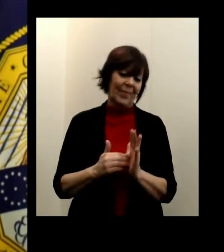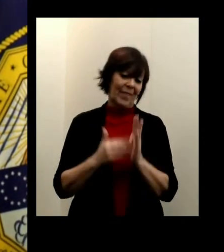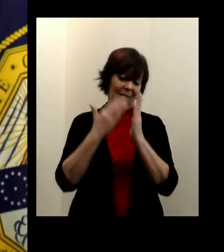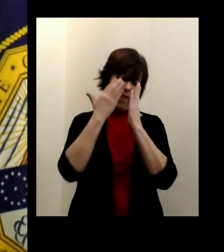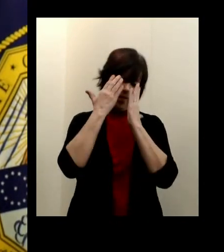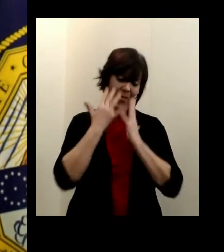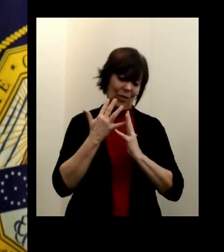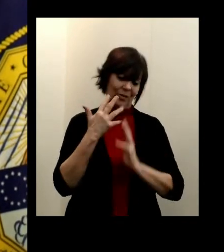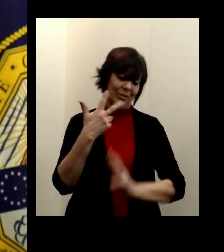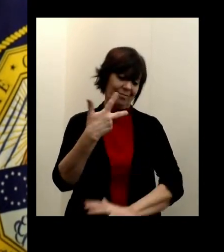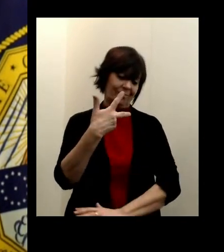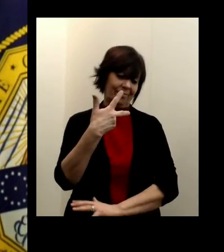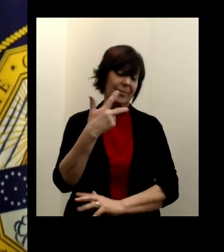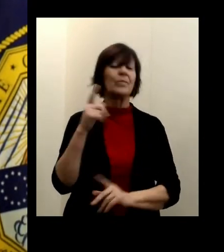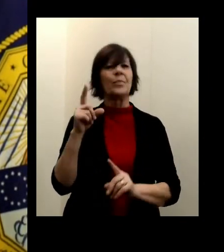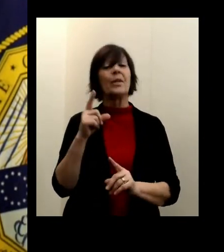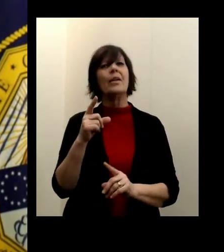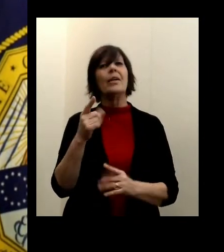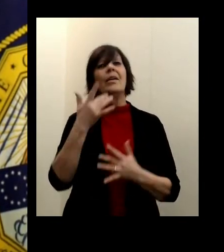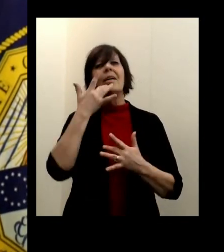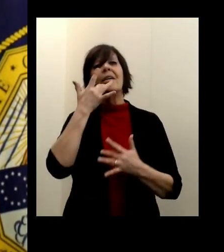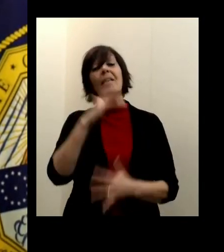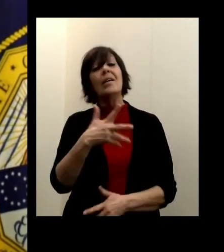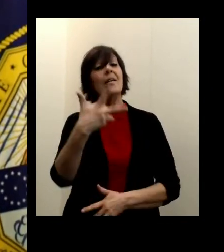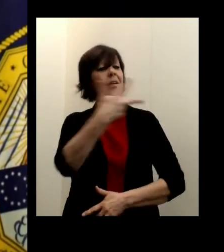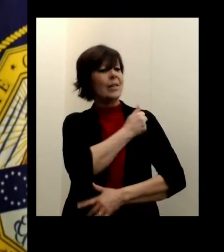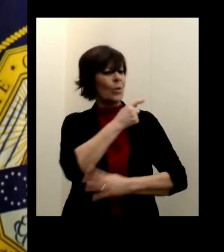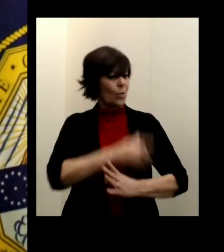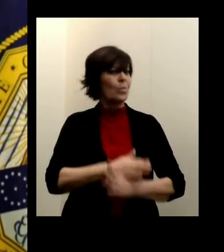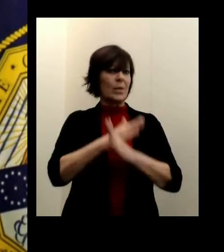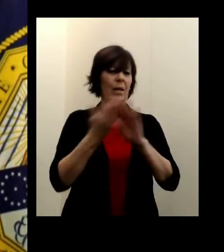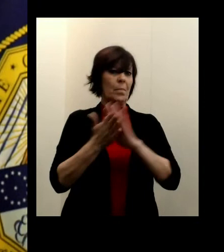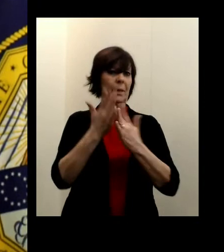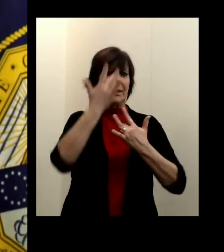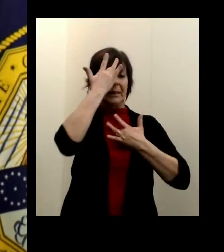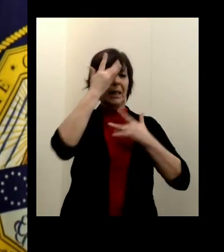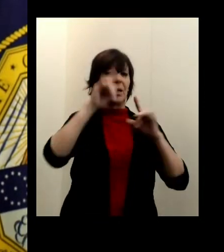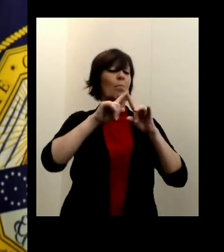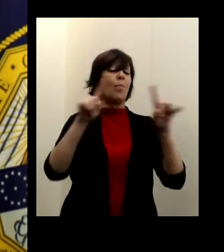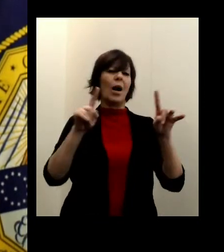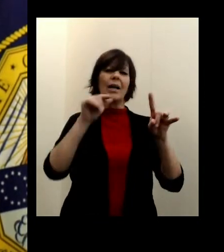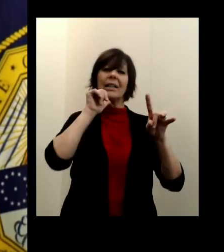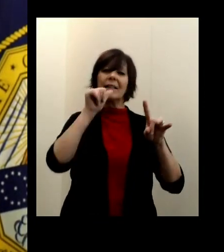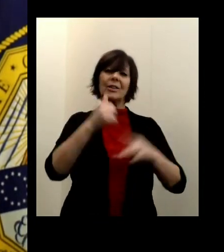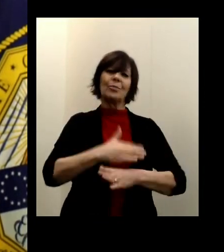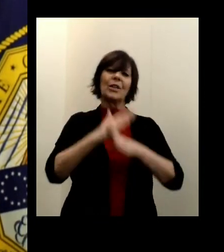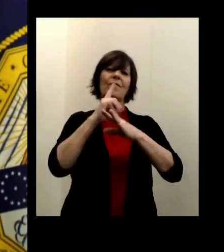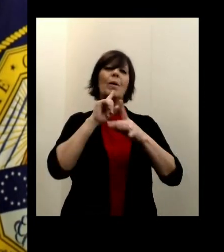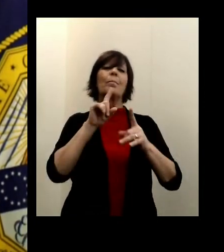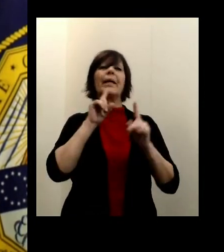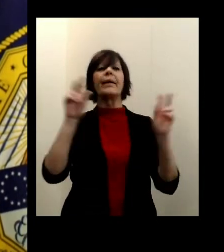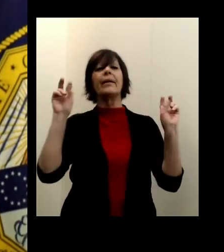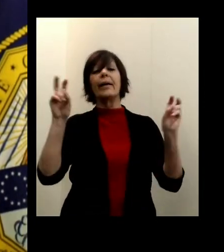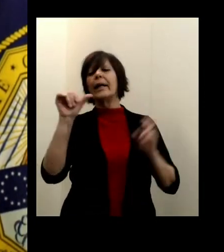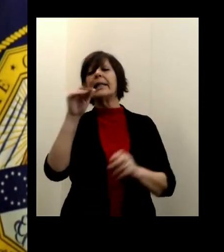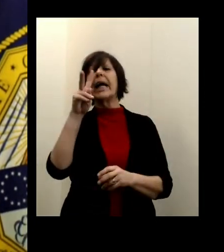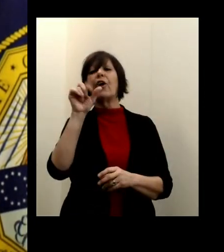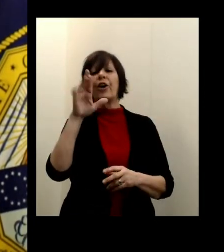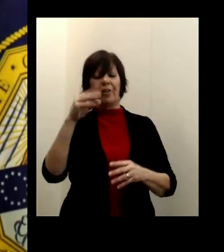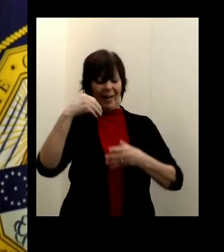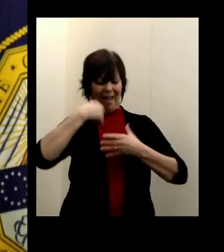vaccine, well, I should say, fortunately, it appears the vaccine will protect you from getting sick, but it may not protect you from being a carrier and transmitting it to others.